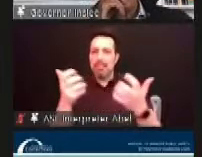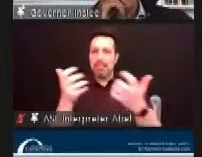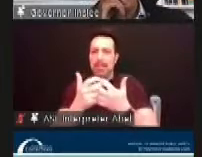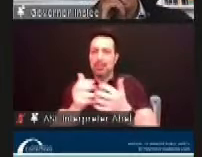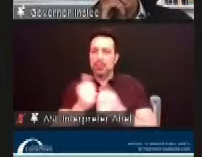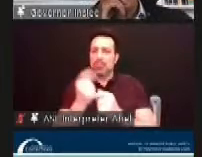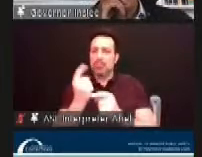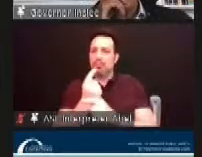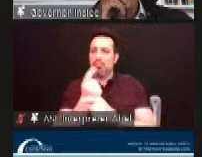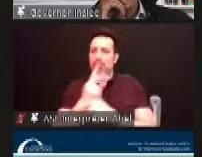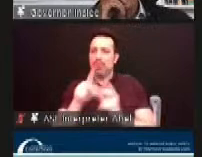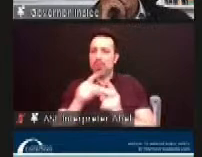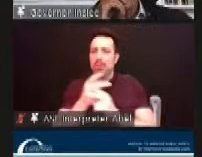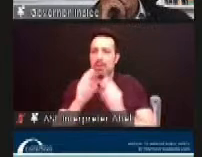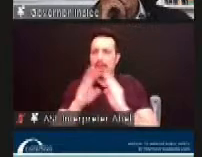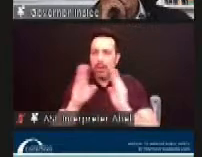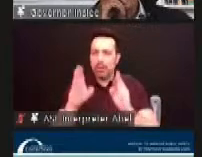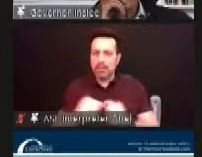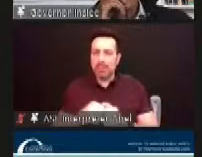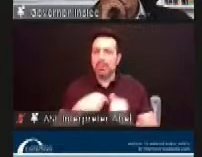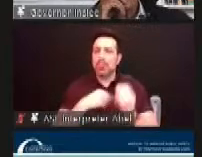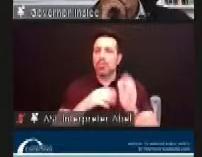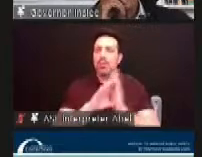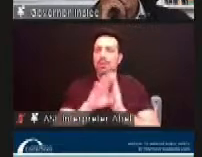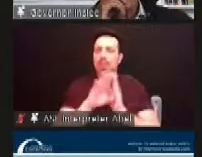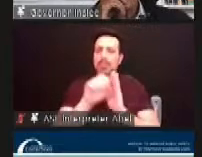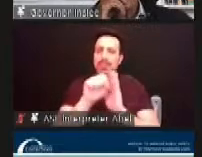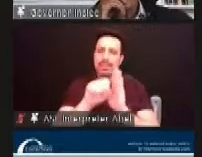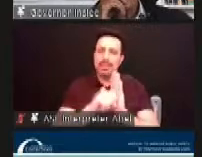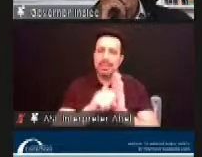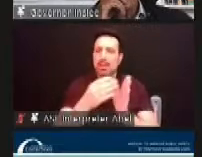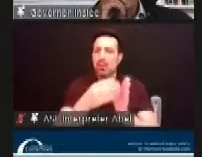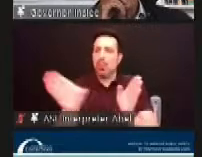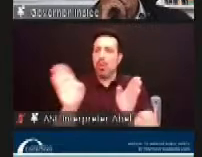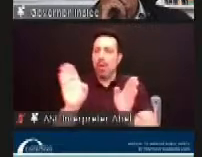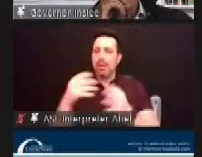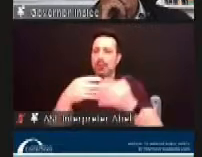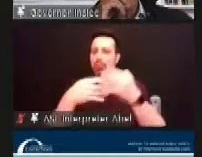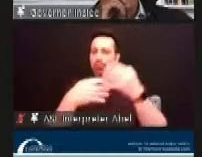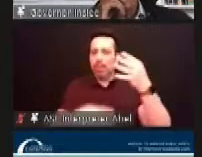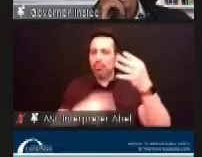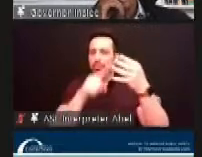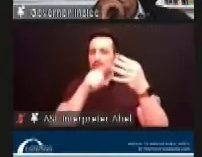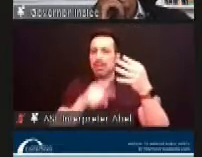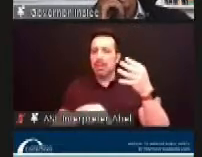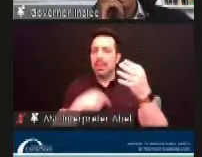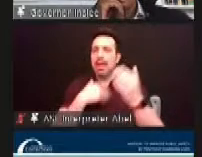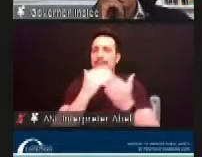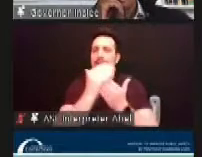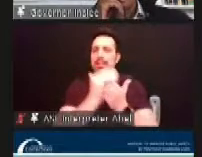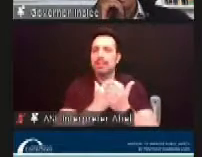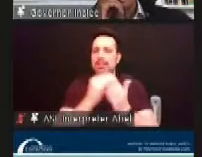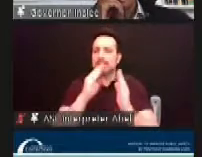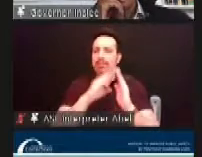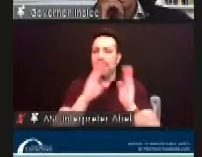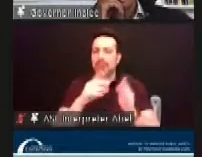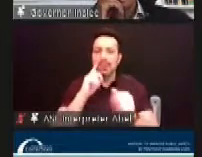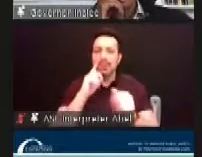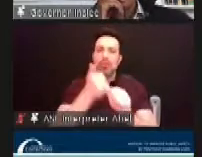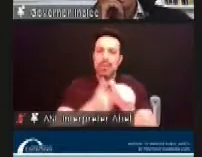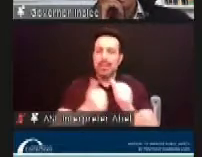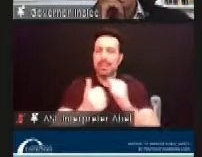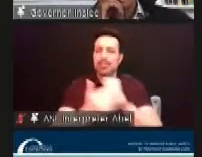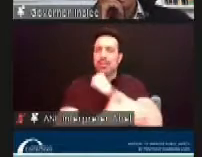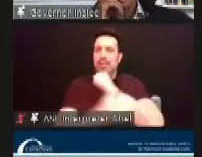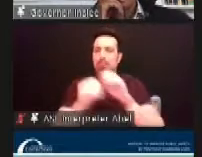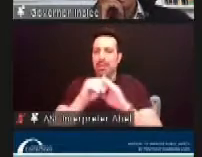type housing. We've developed a statewide housing directory that has a list of housing for each county in the